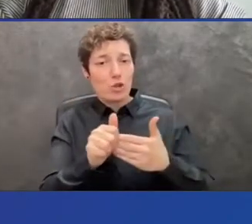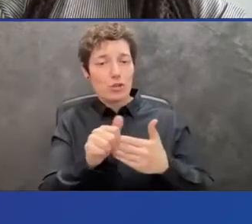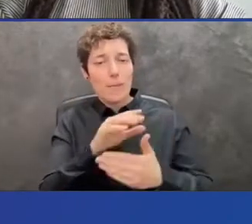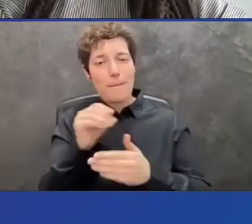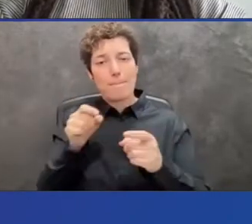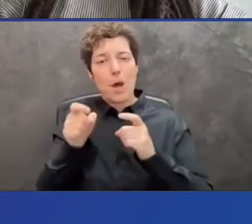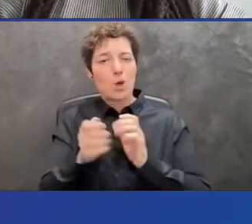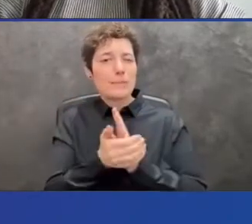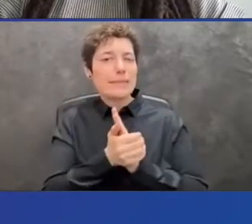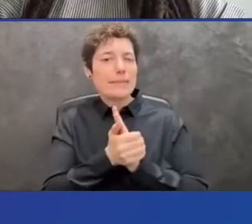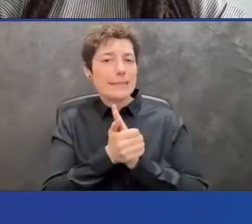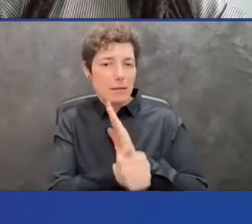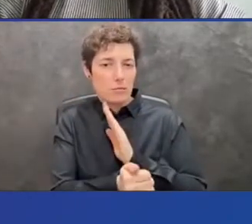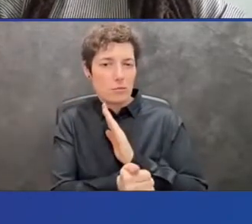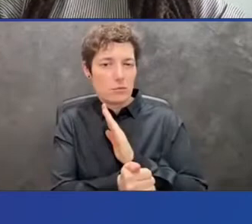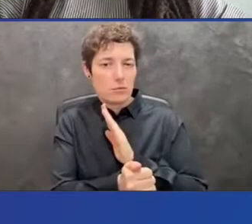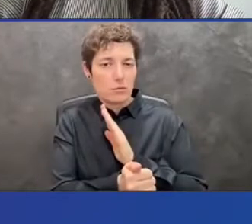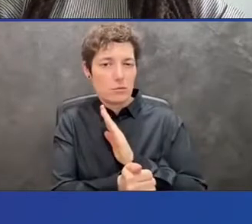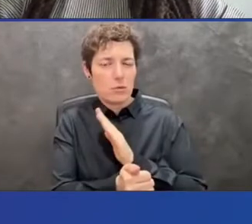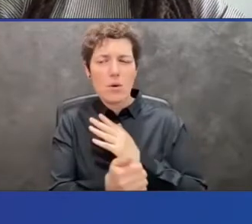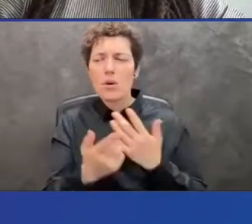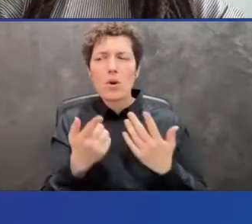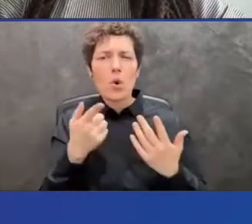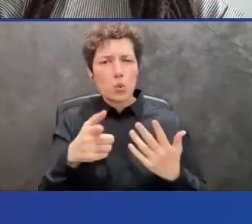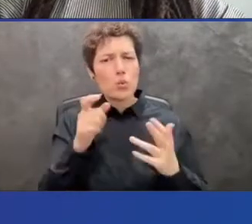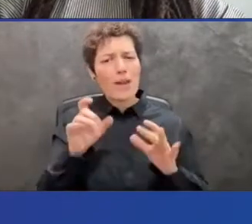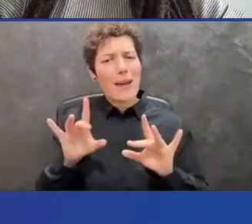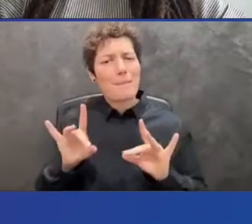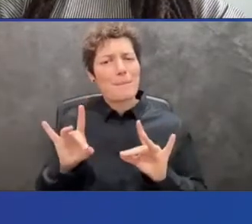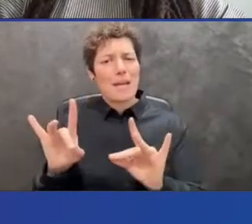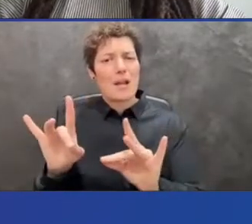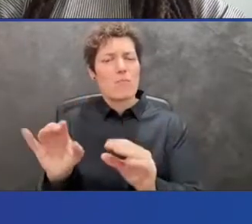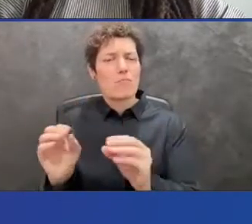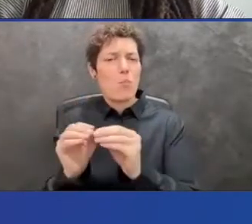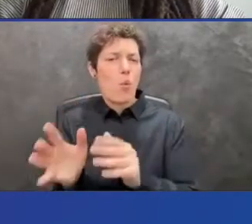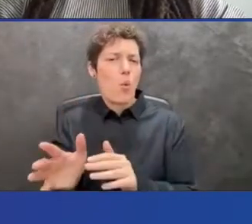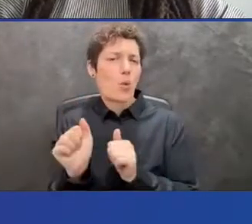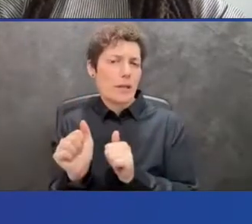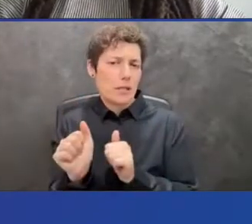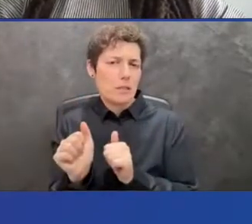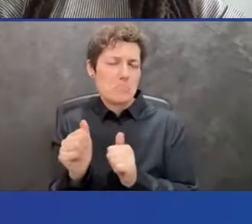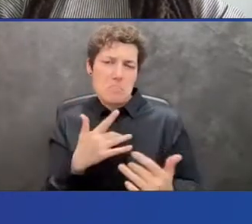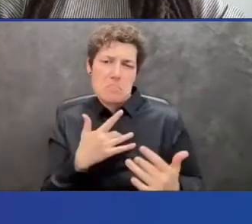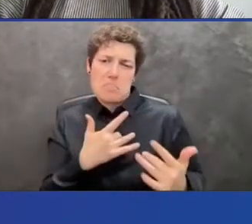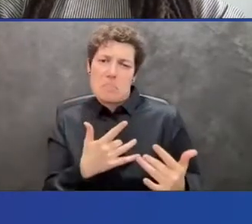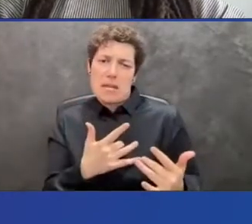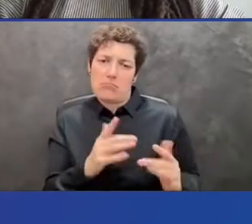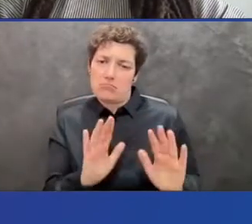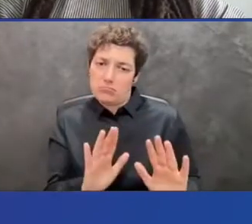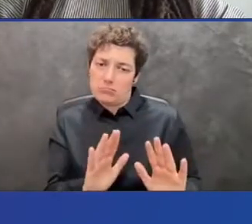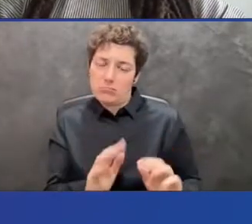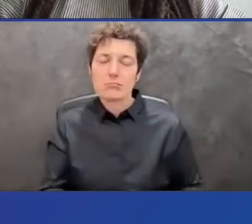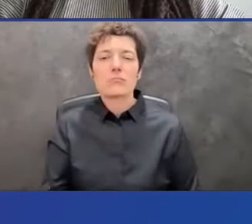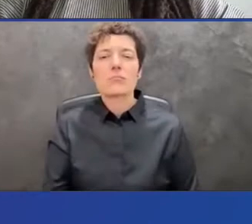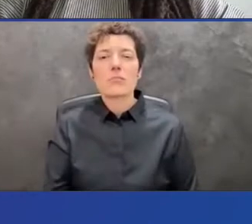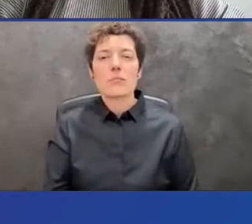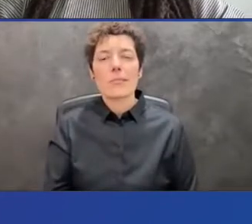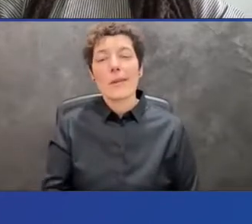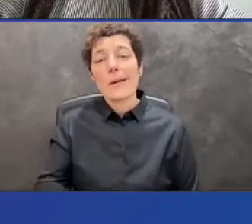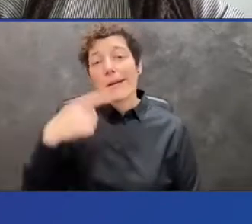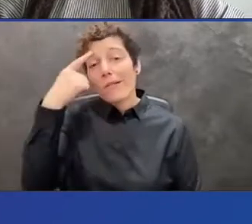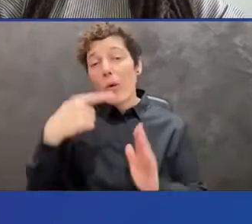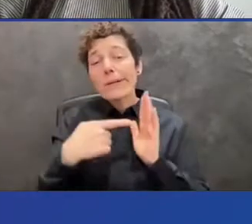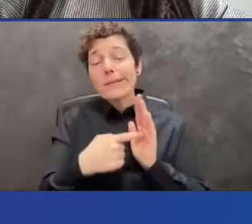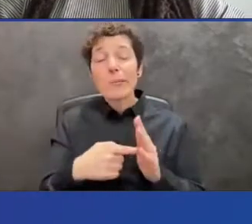that you can scale the learning curve more quickly, generally speaking, which is to say that if you're a person who's a